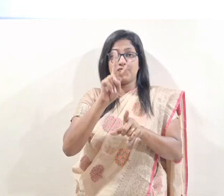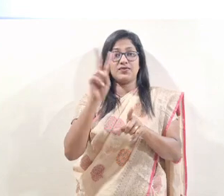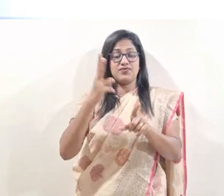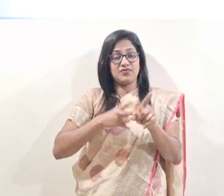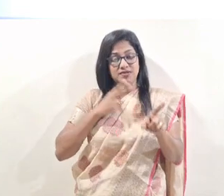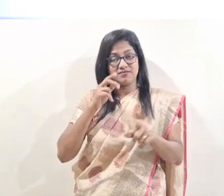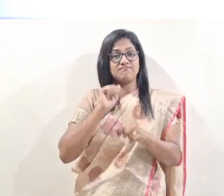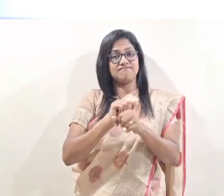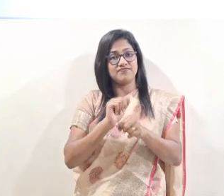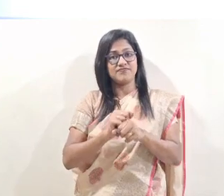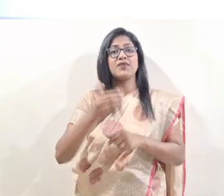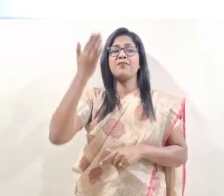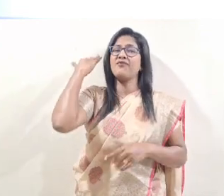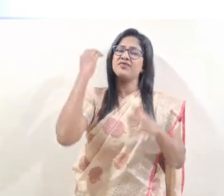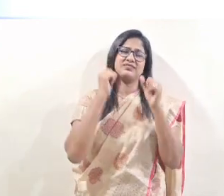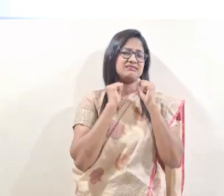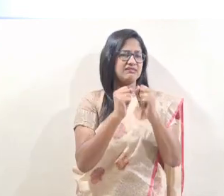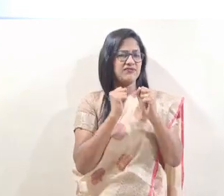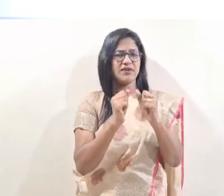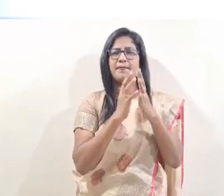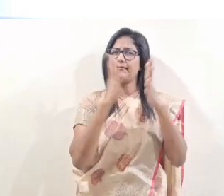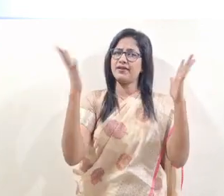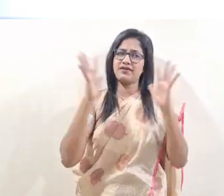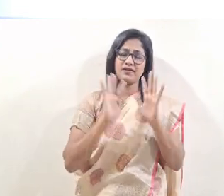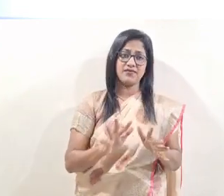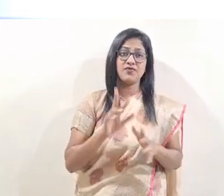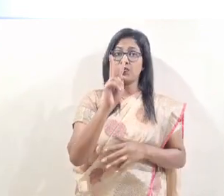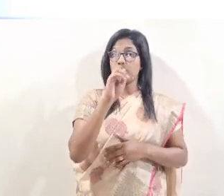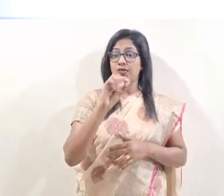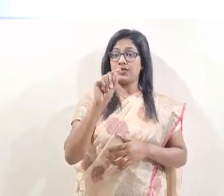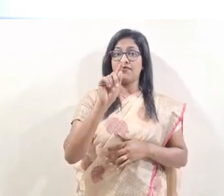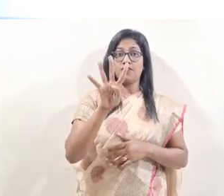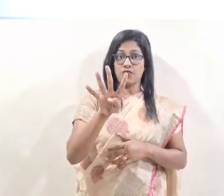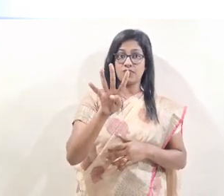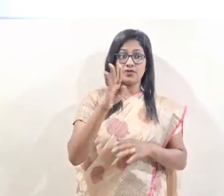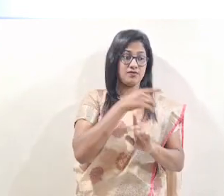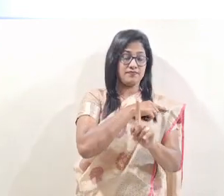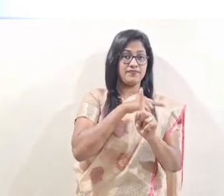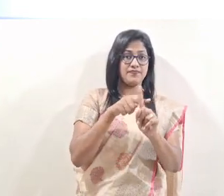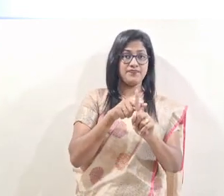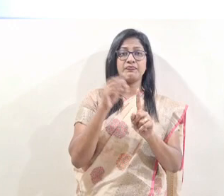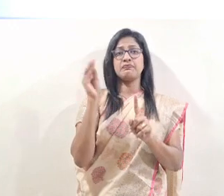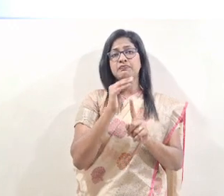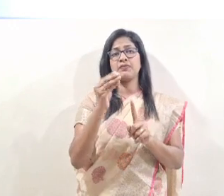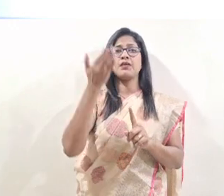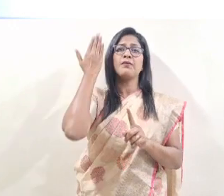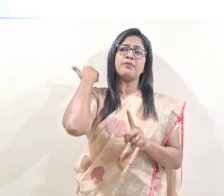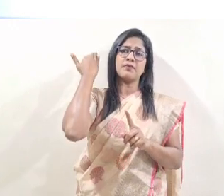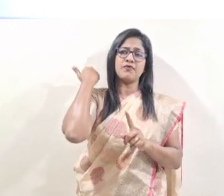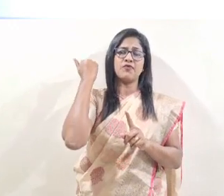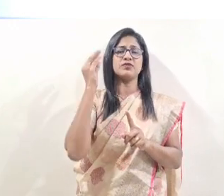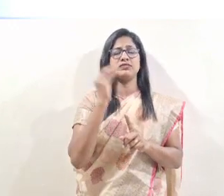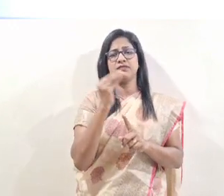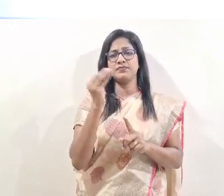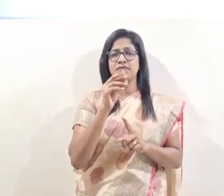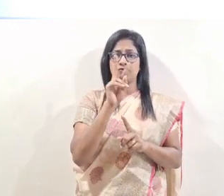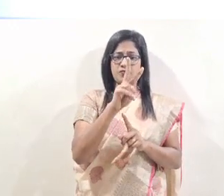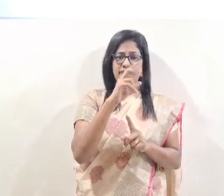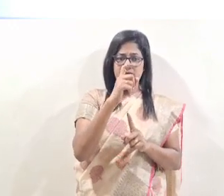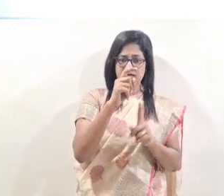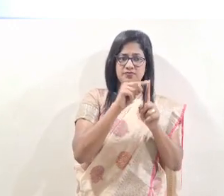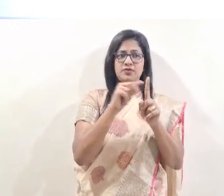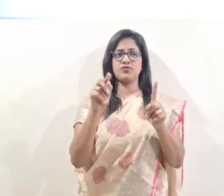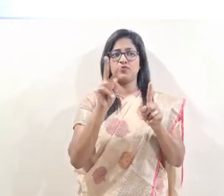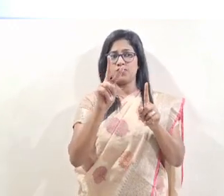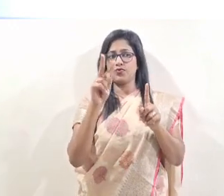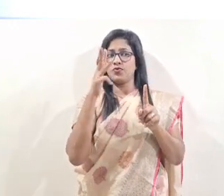There was a lot of challenges. Up to 2014, we had about 27 to